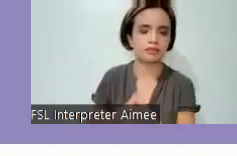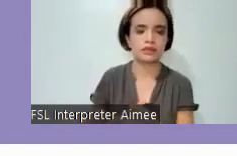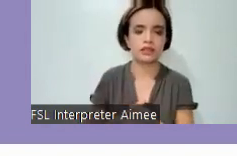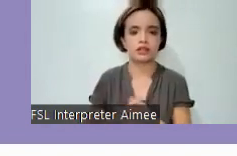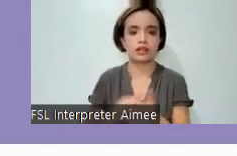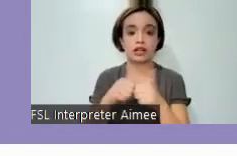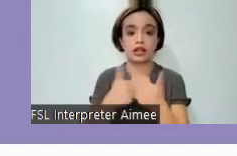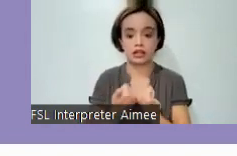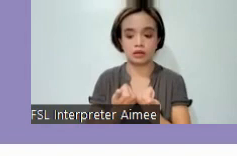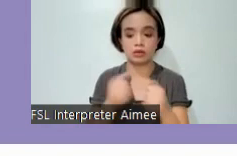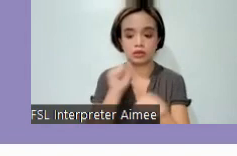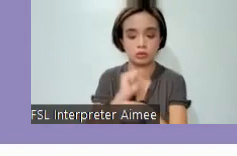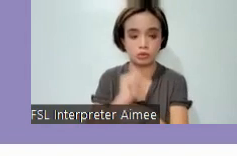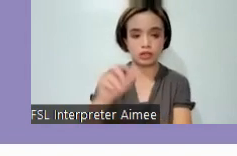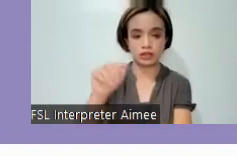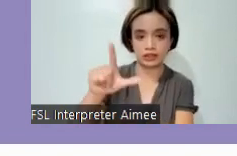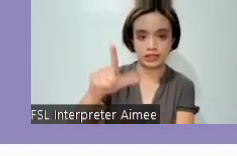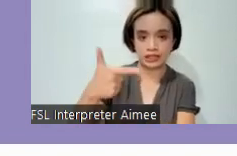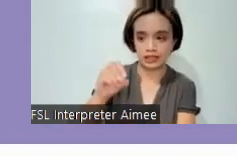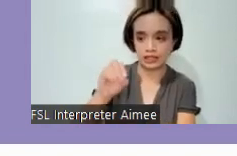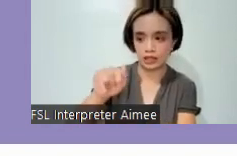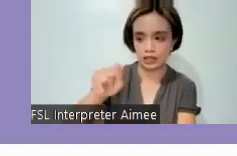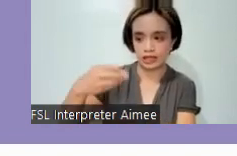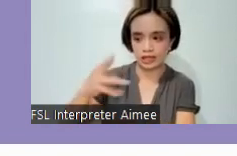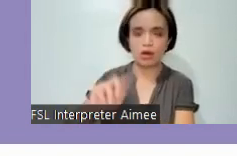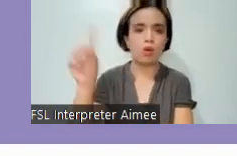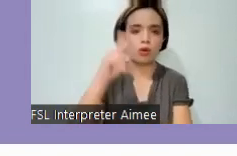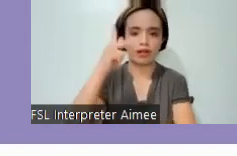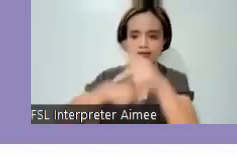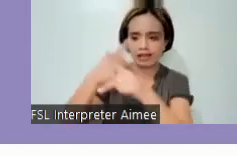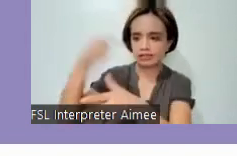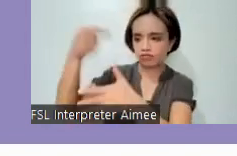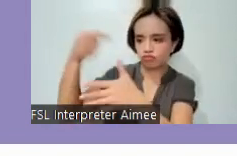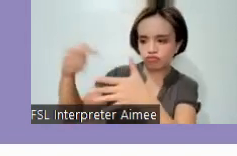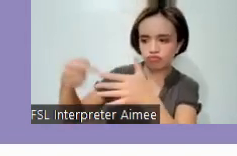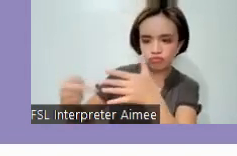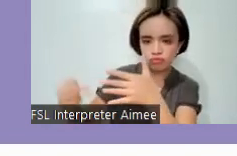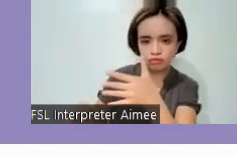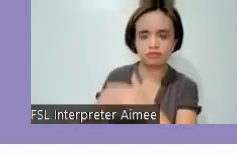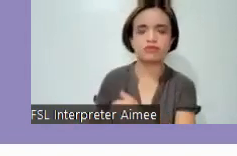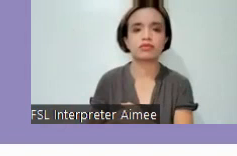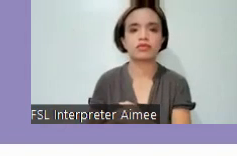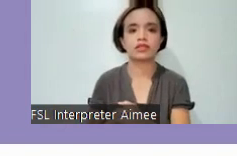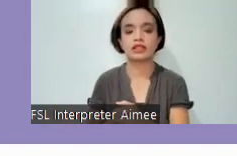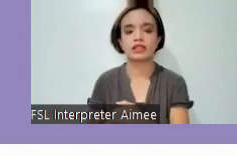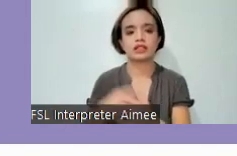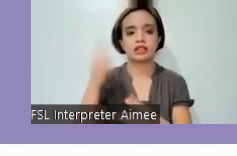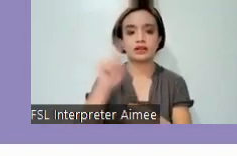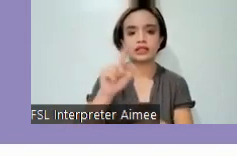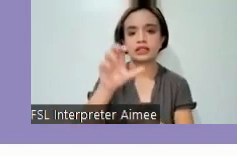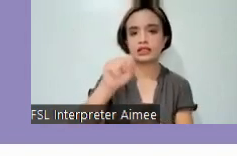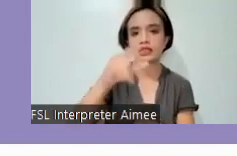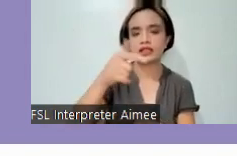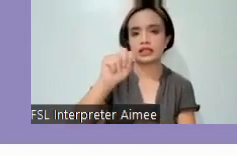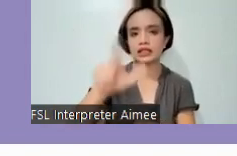works in such a way that it remembers the kind of content we interact with And based on those signals,